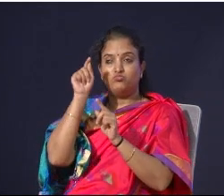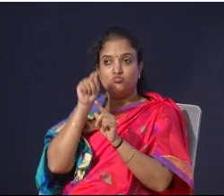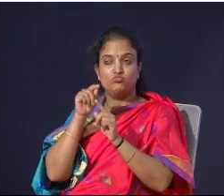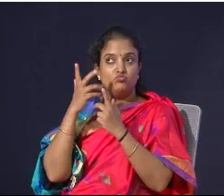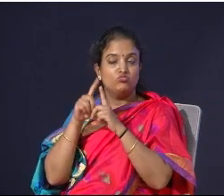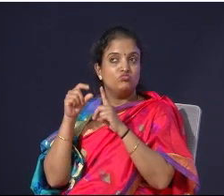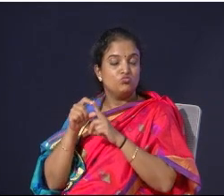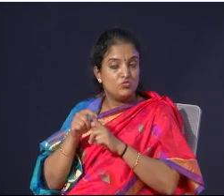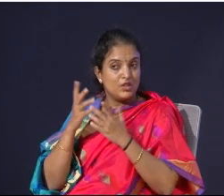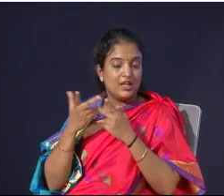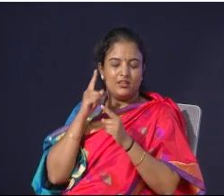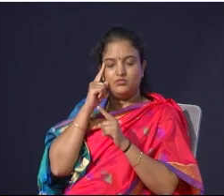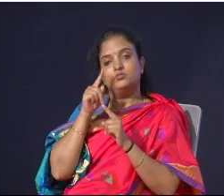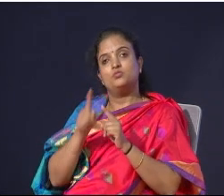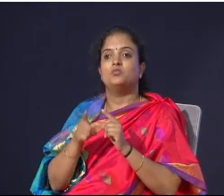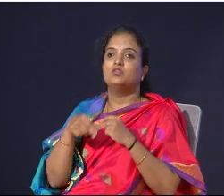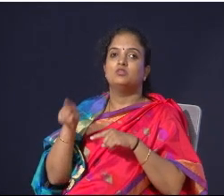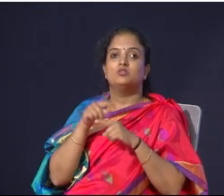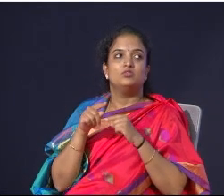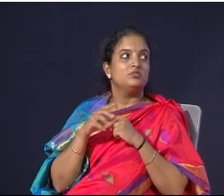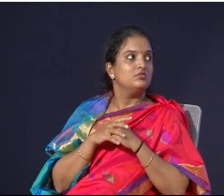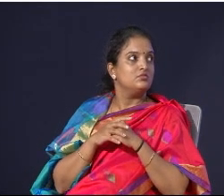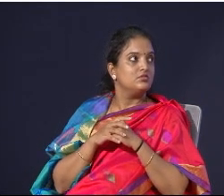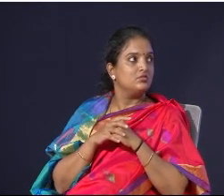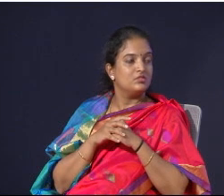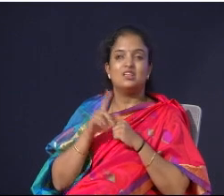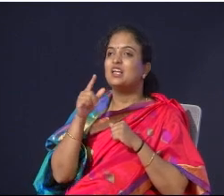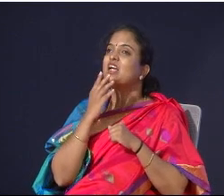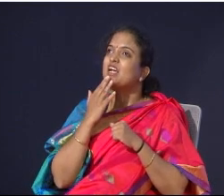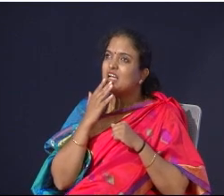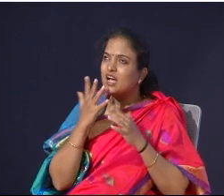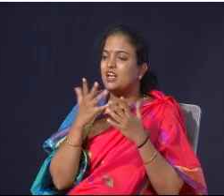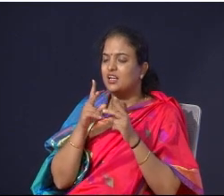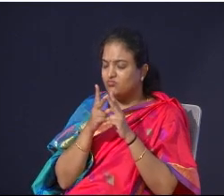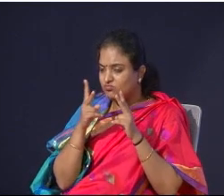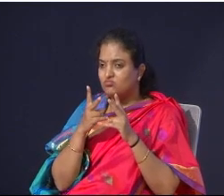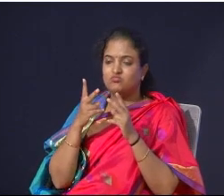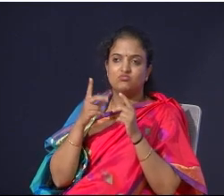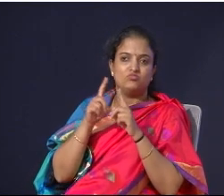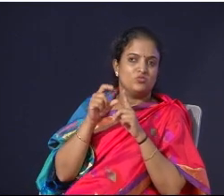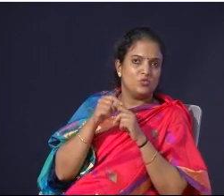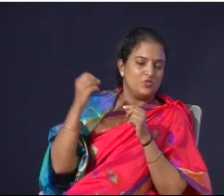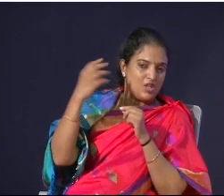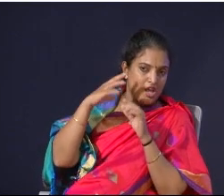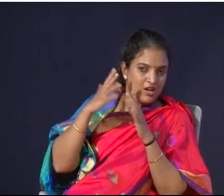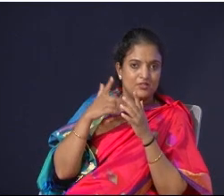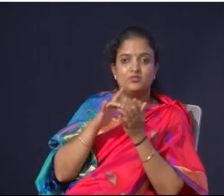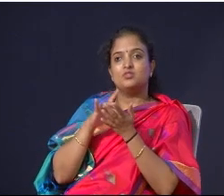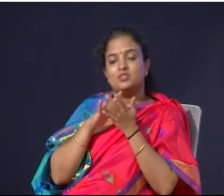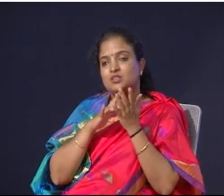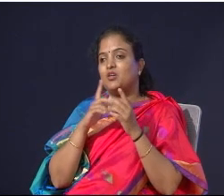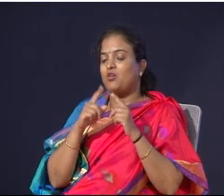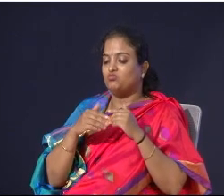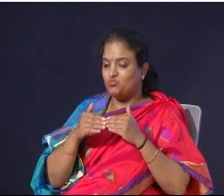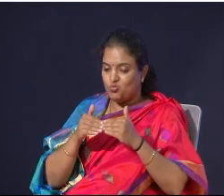affecting vision directly or indirectly. Okay, like we did the color, contrast, distance, size, all that. Sensory integration needs, the motor needs,